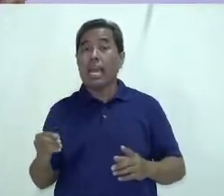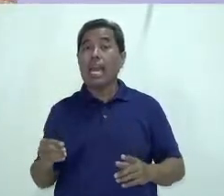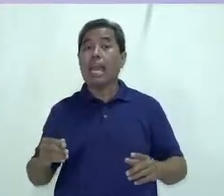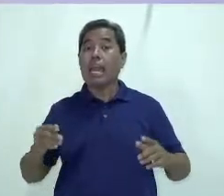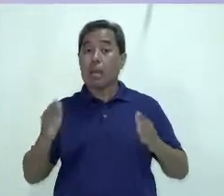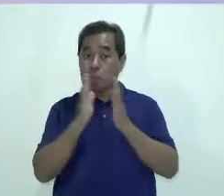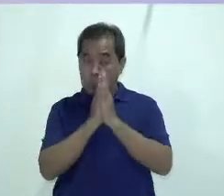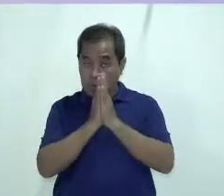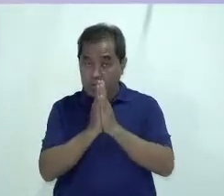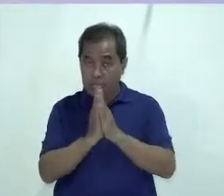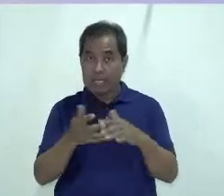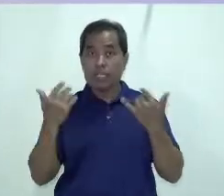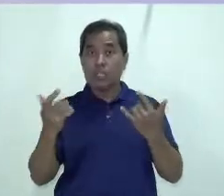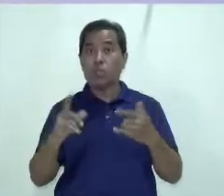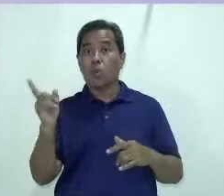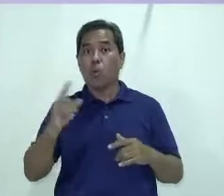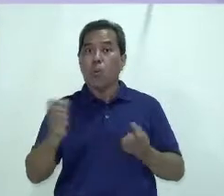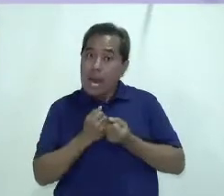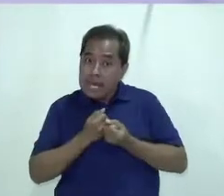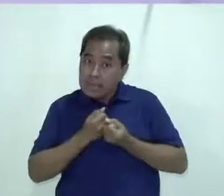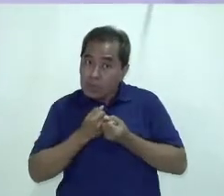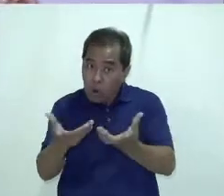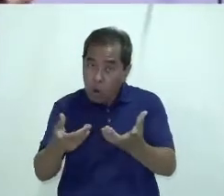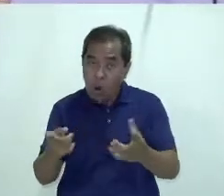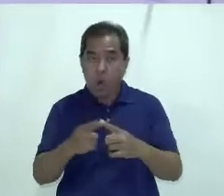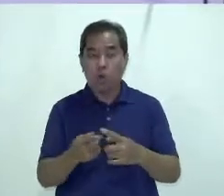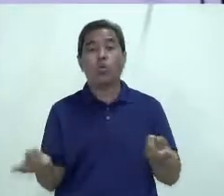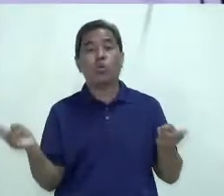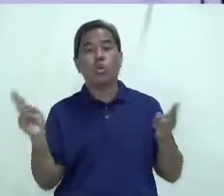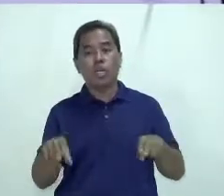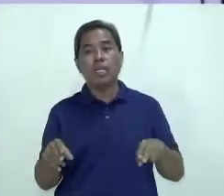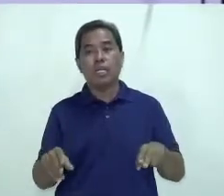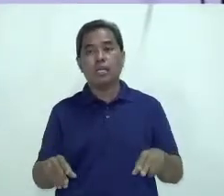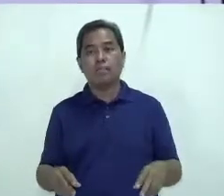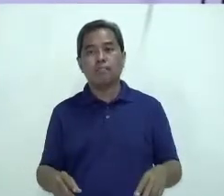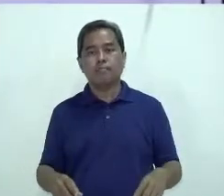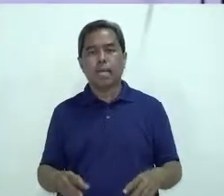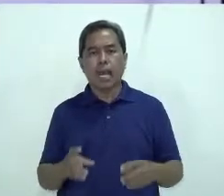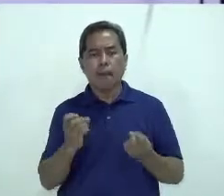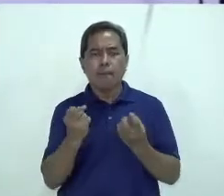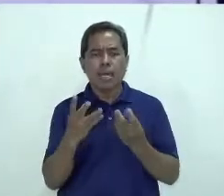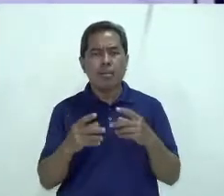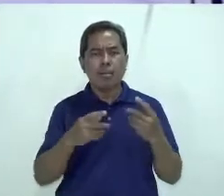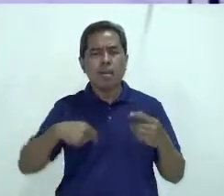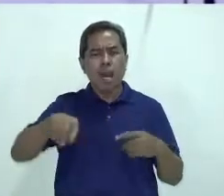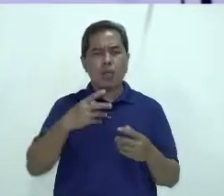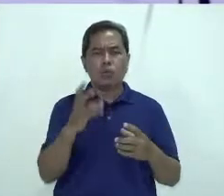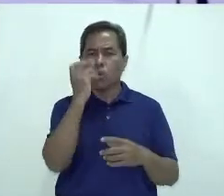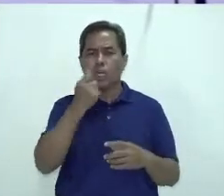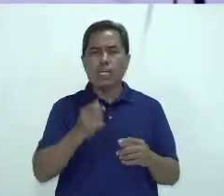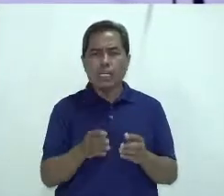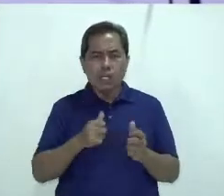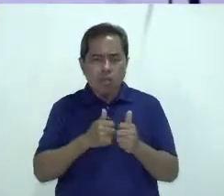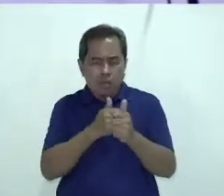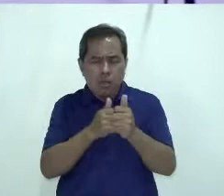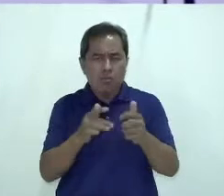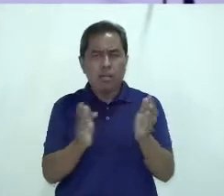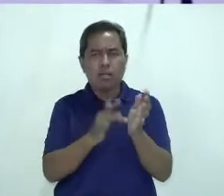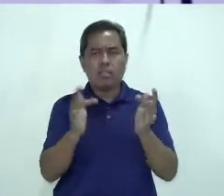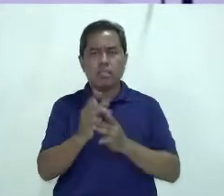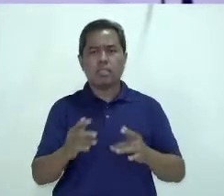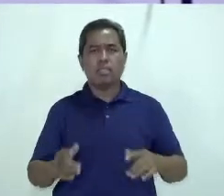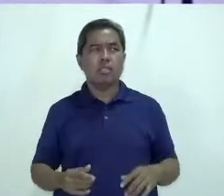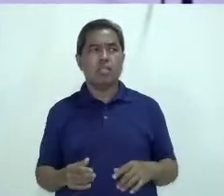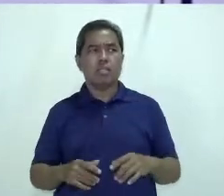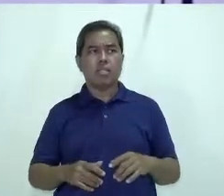what caused this to happen. Many of us who are followers of Jesus already know this. Prayer and praise has the power to